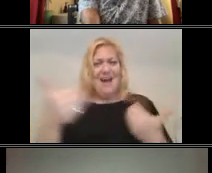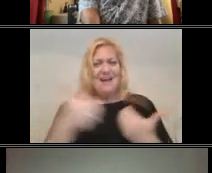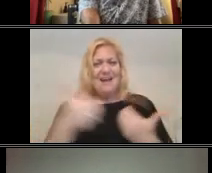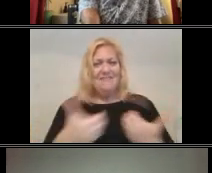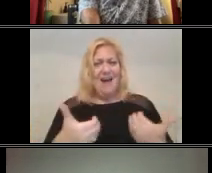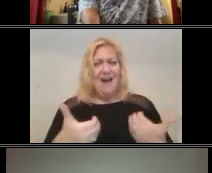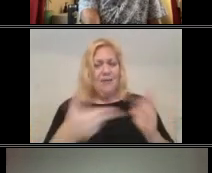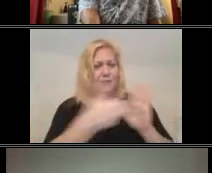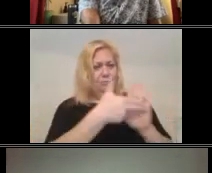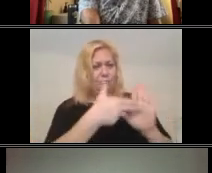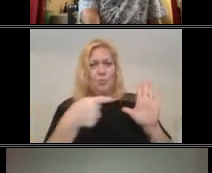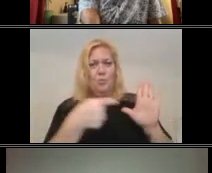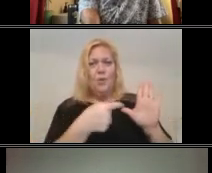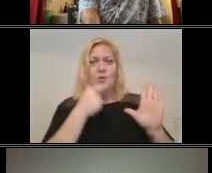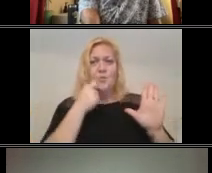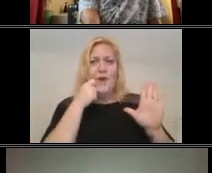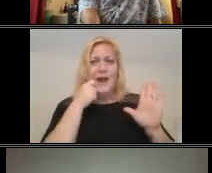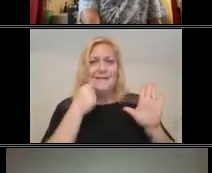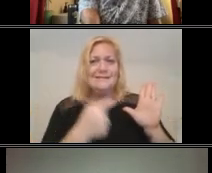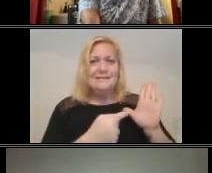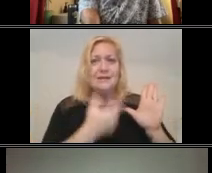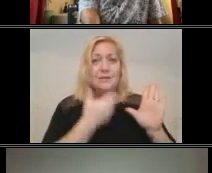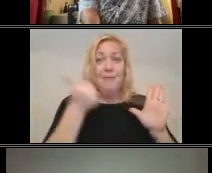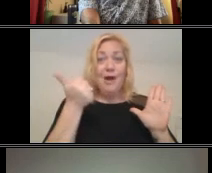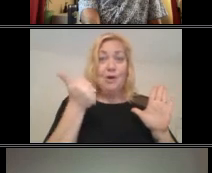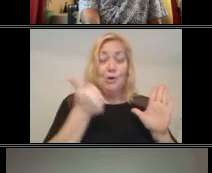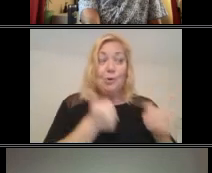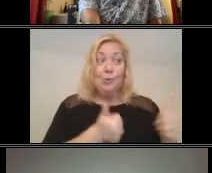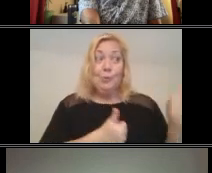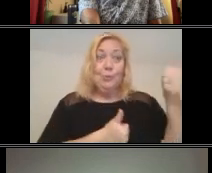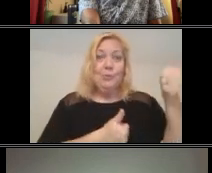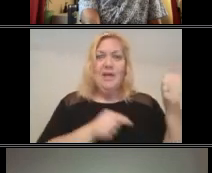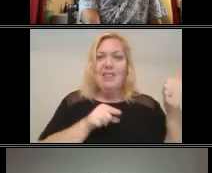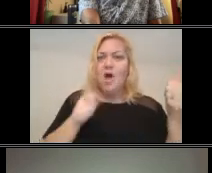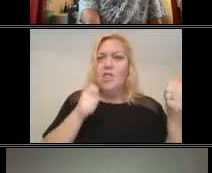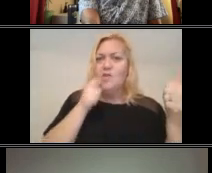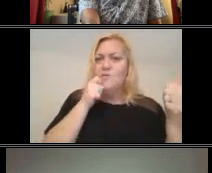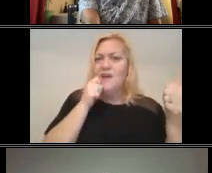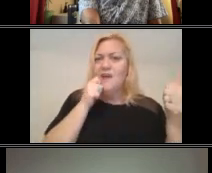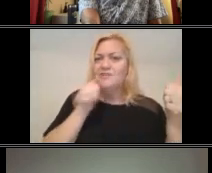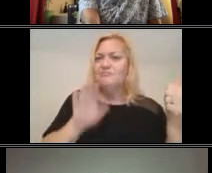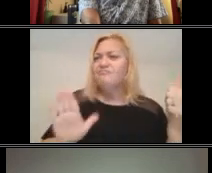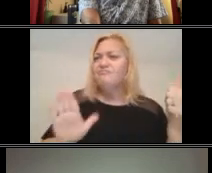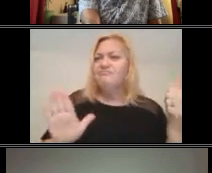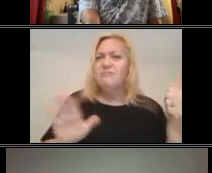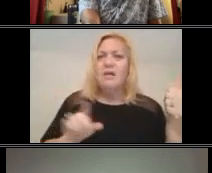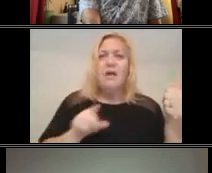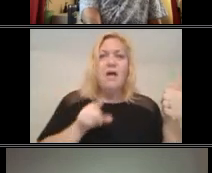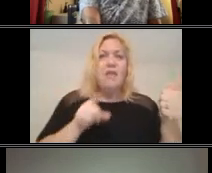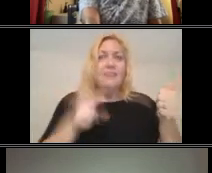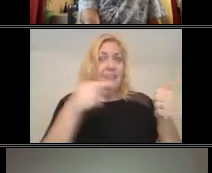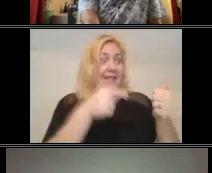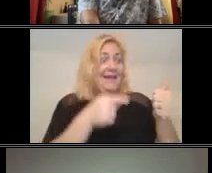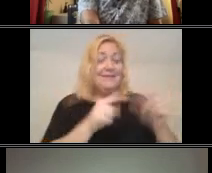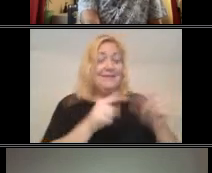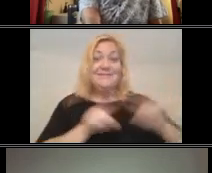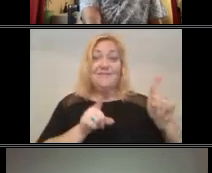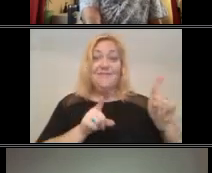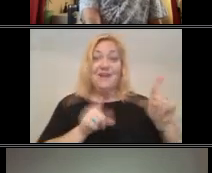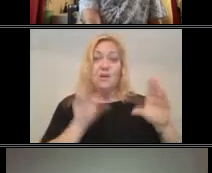that one race is better, and these are all the different attributes of why they're different.